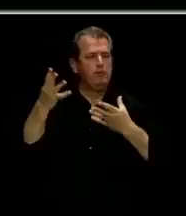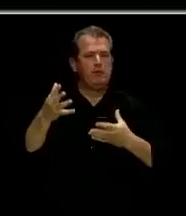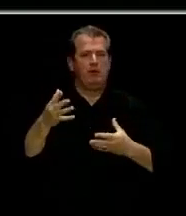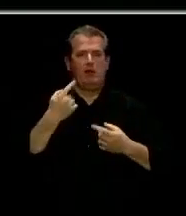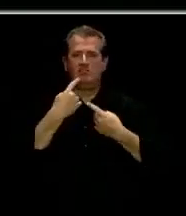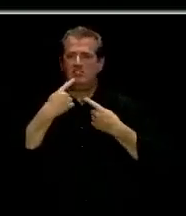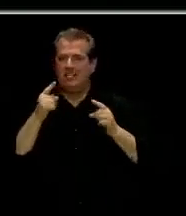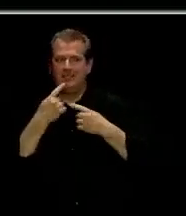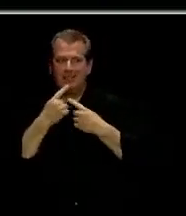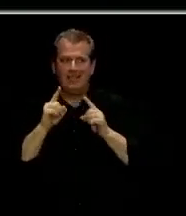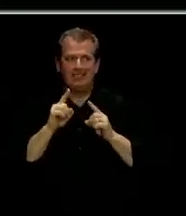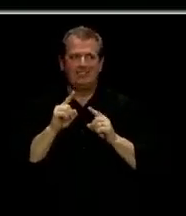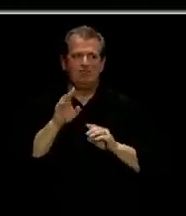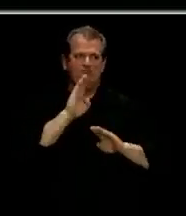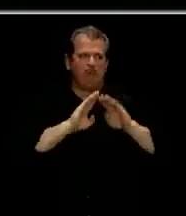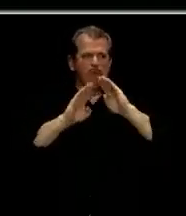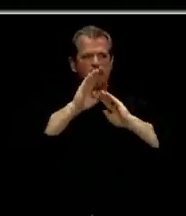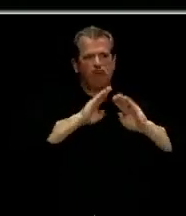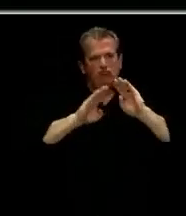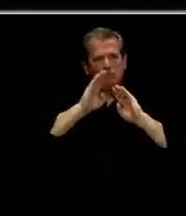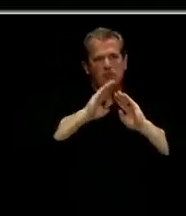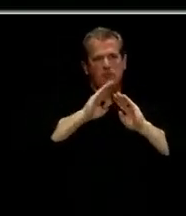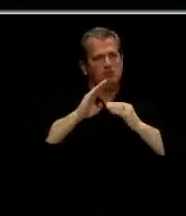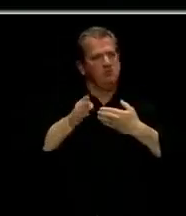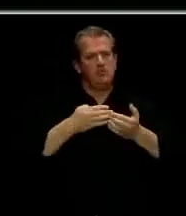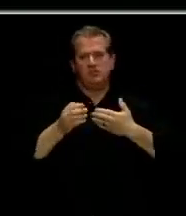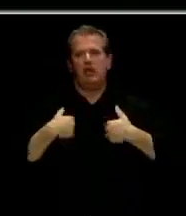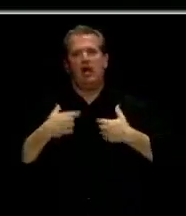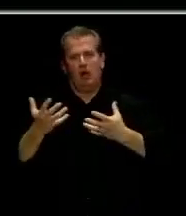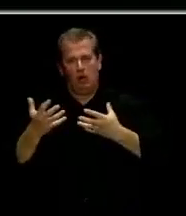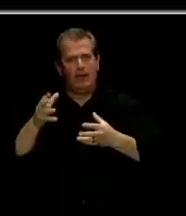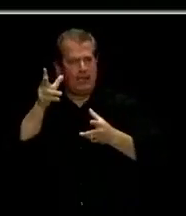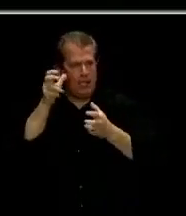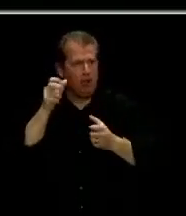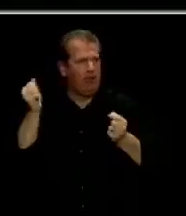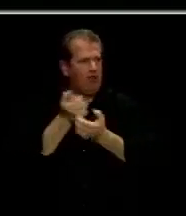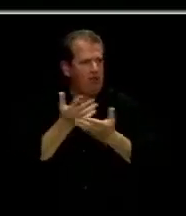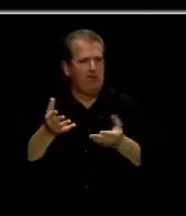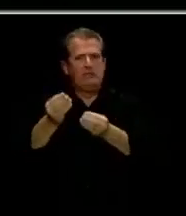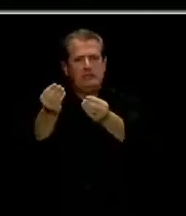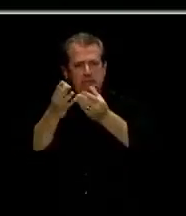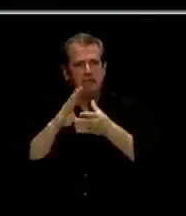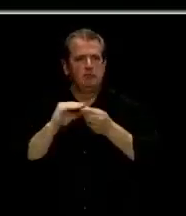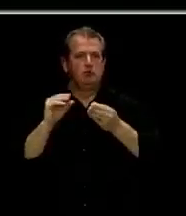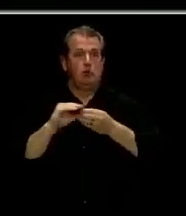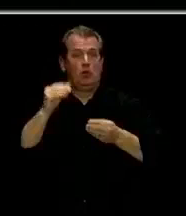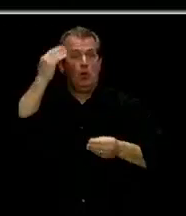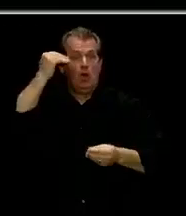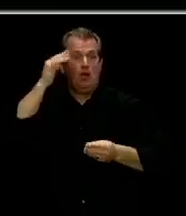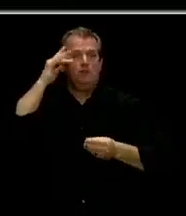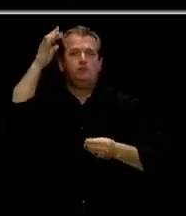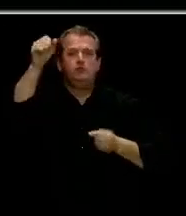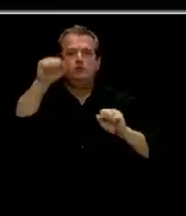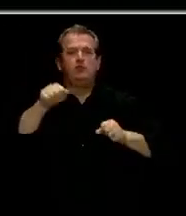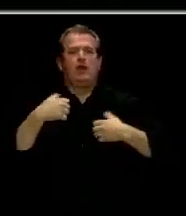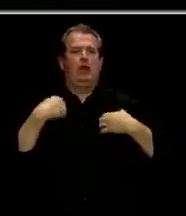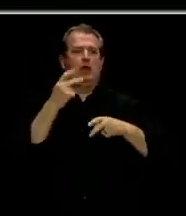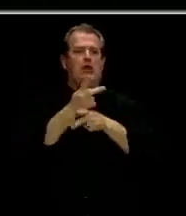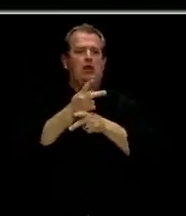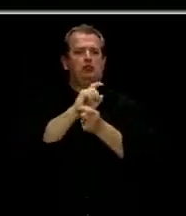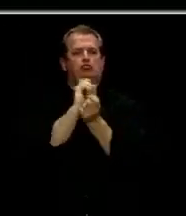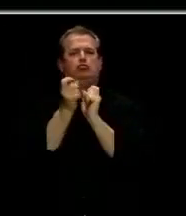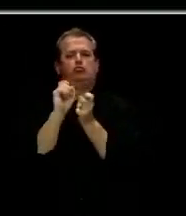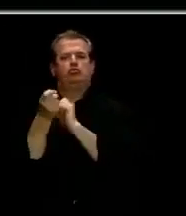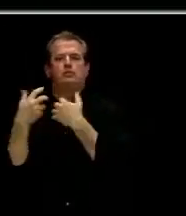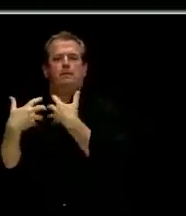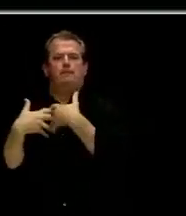all cases, your voice matters and makes a difference in the way we shape healthcare in the future.